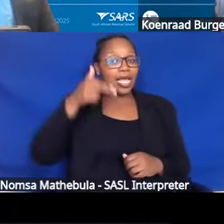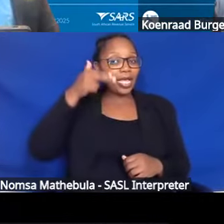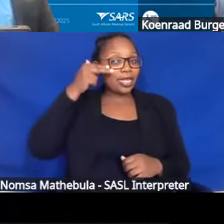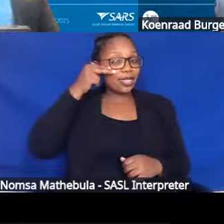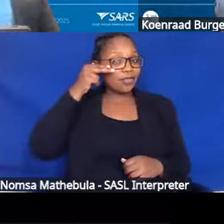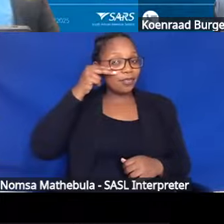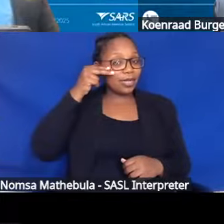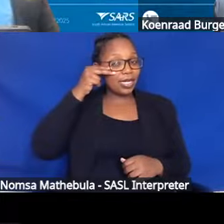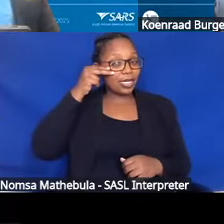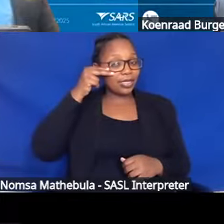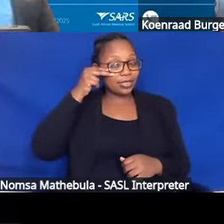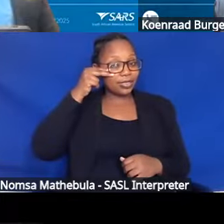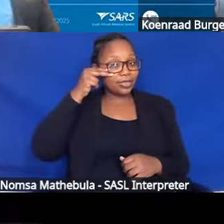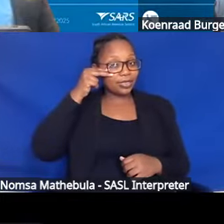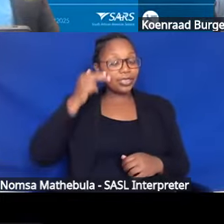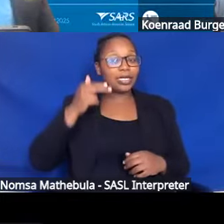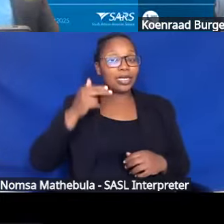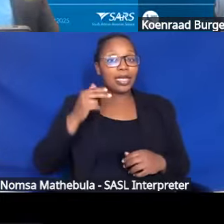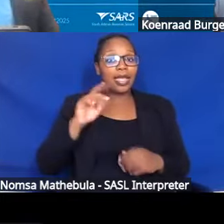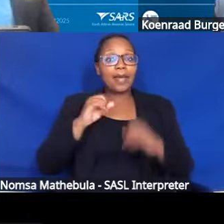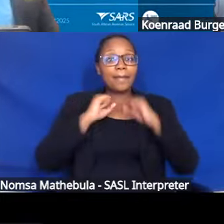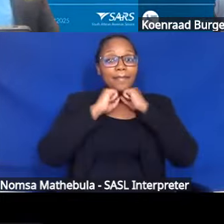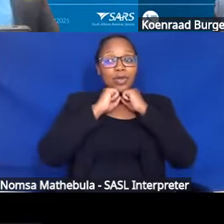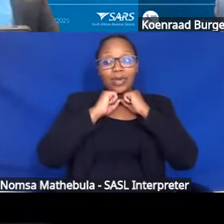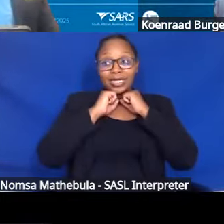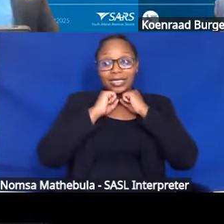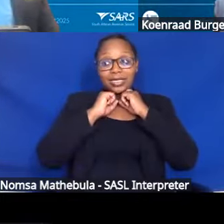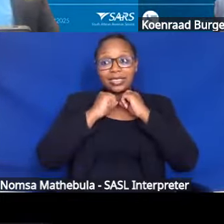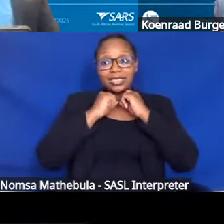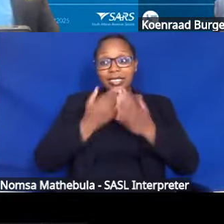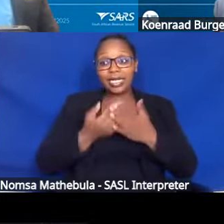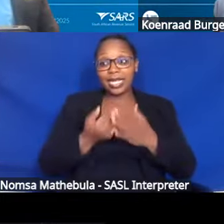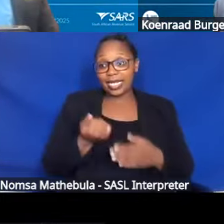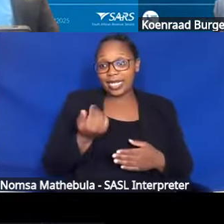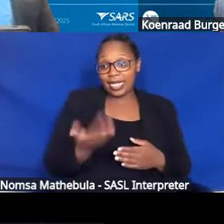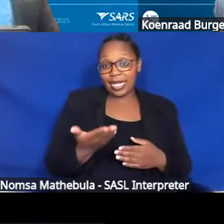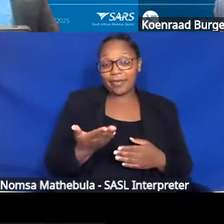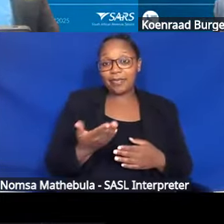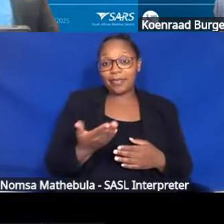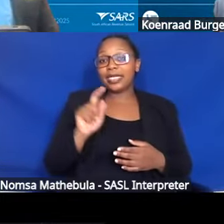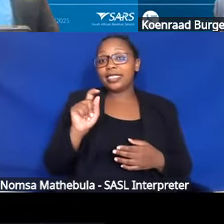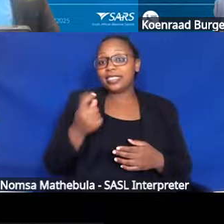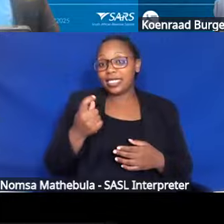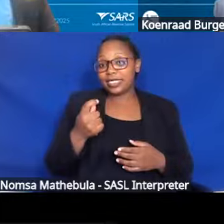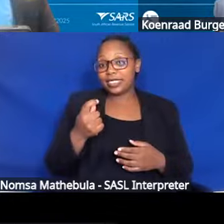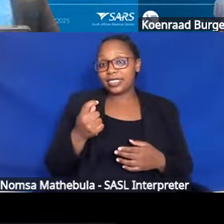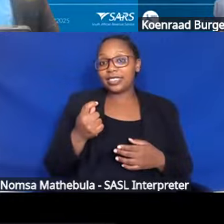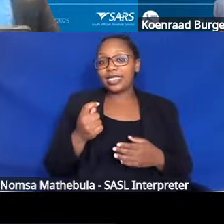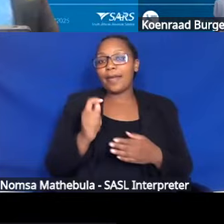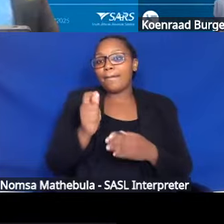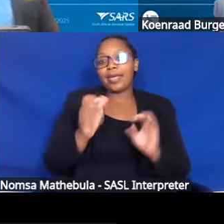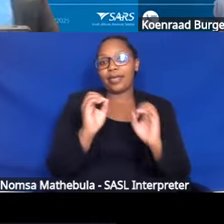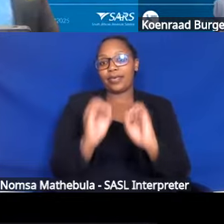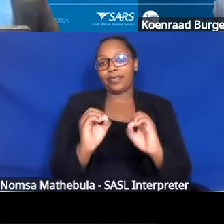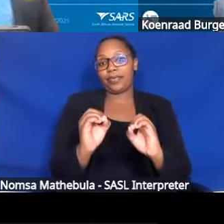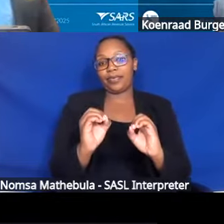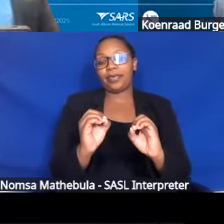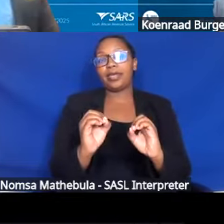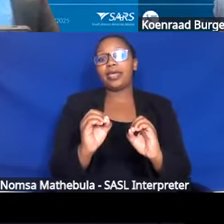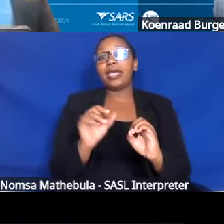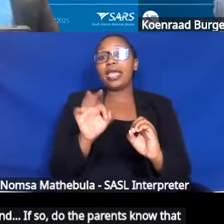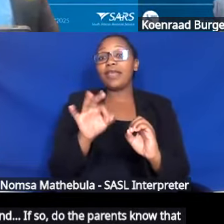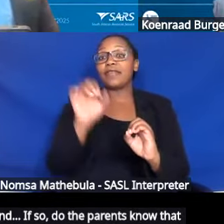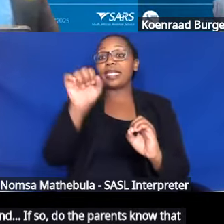tax rebates for certain items? And if so, do the parents know that they can